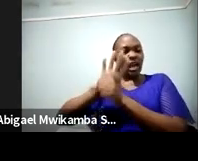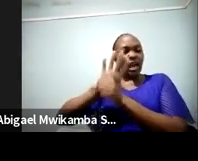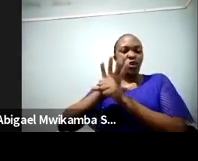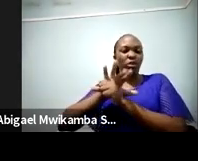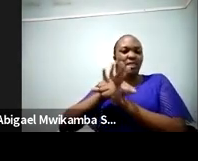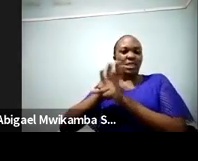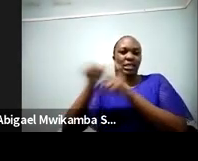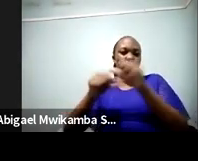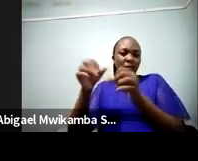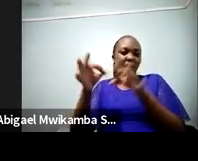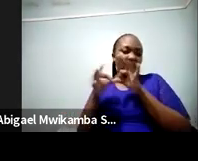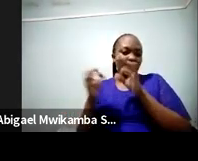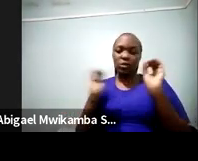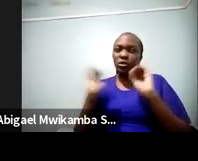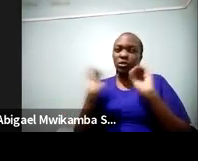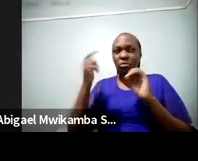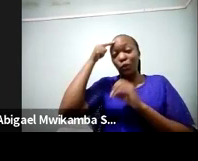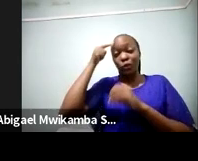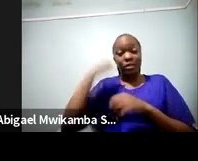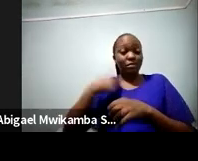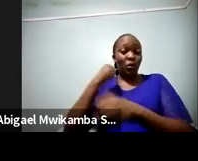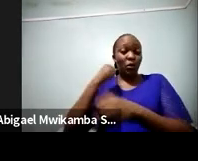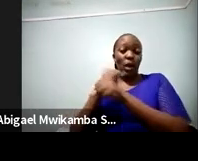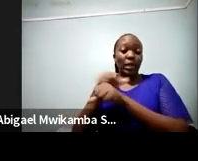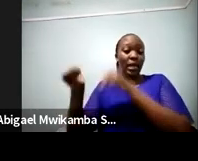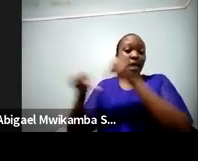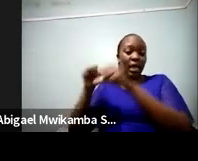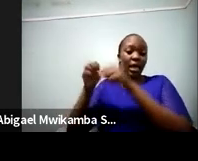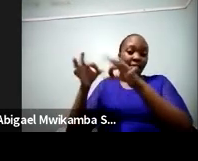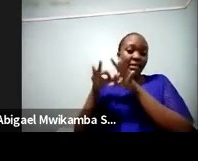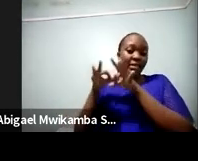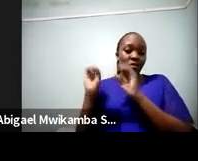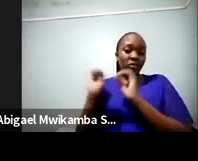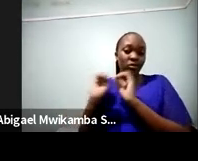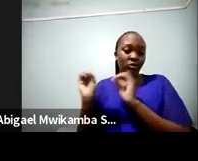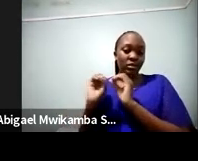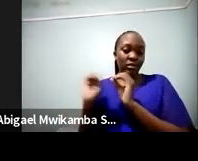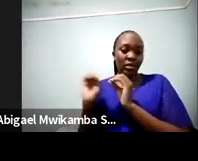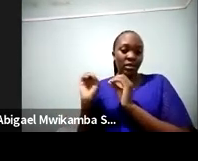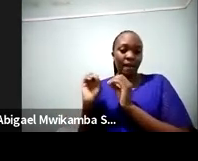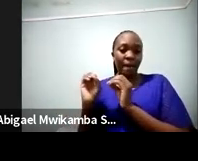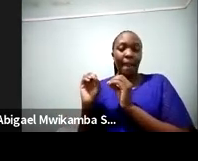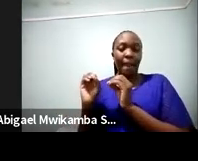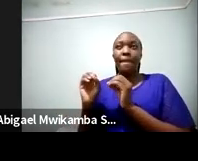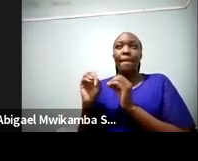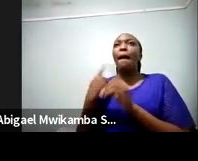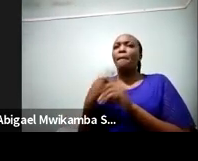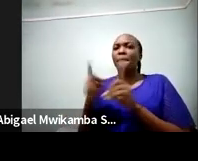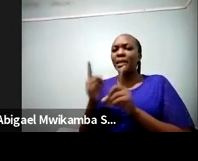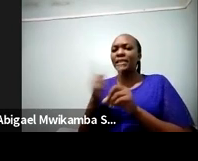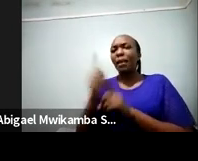Yes. But I don't think one would really invest well without a good savings